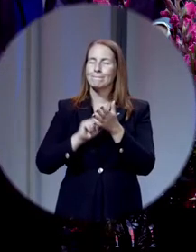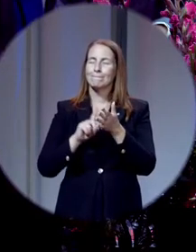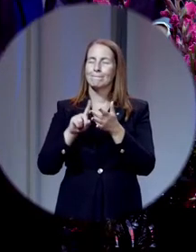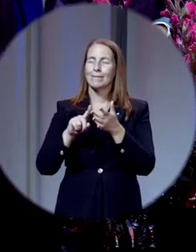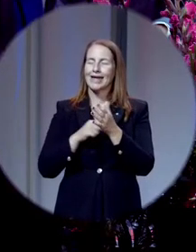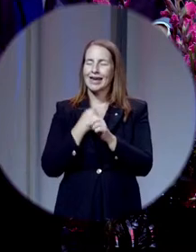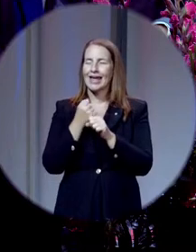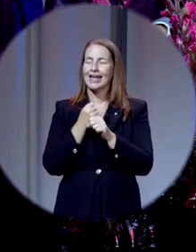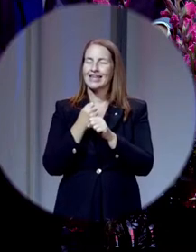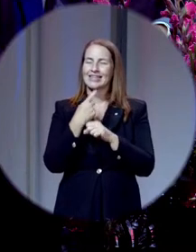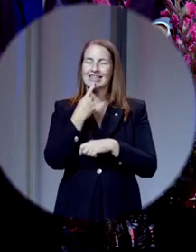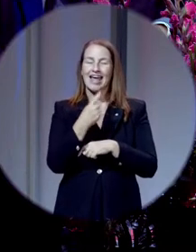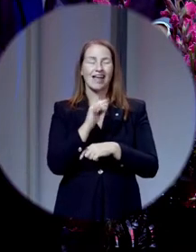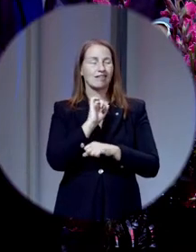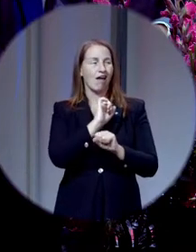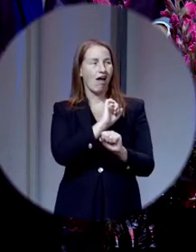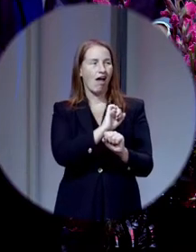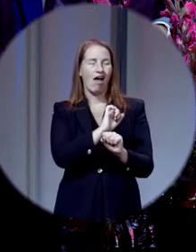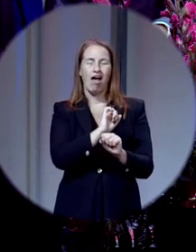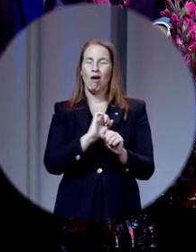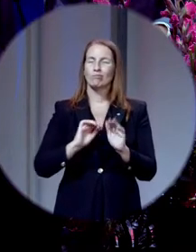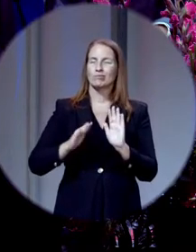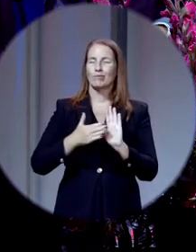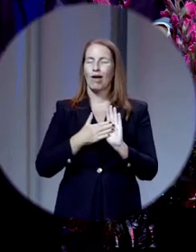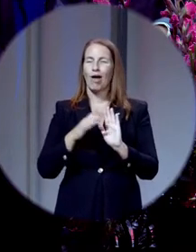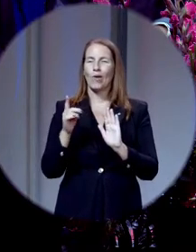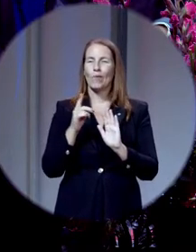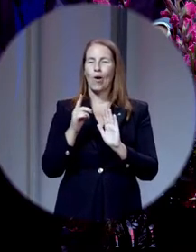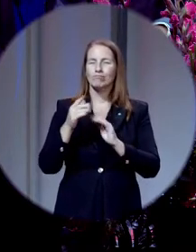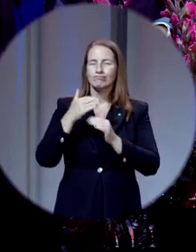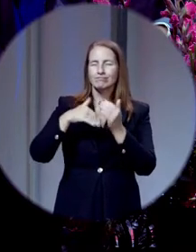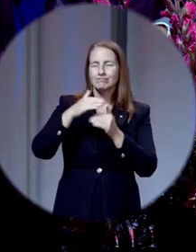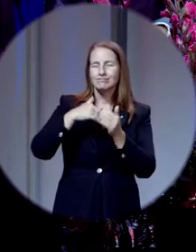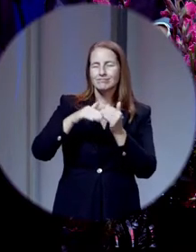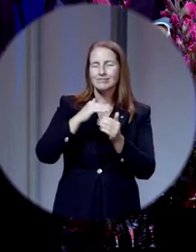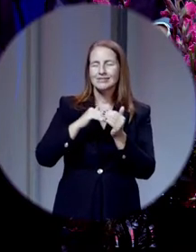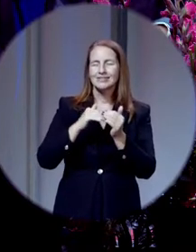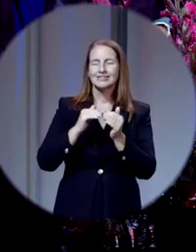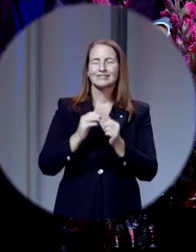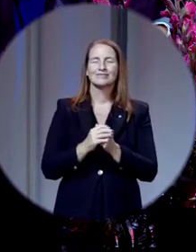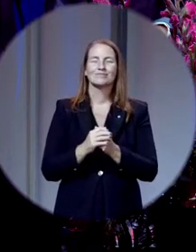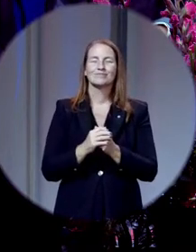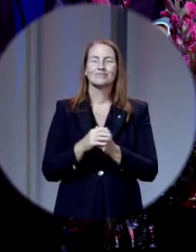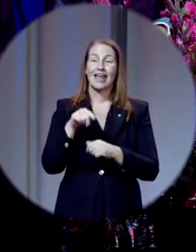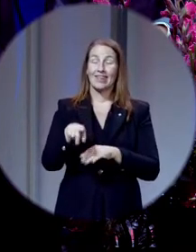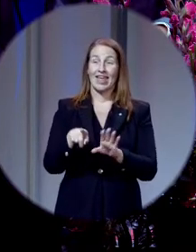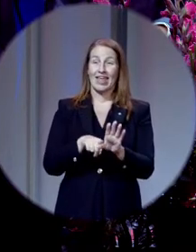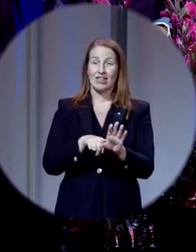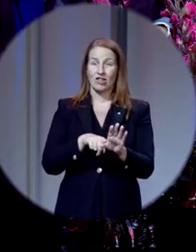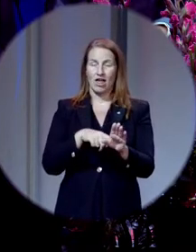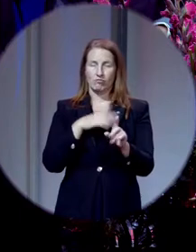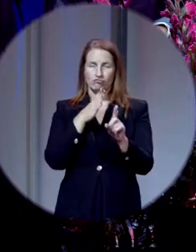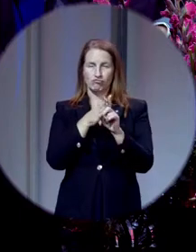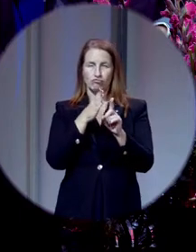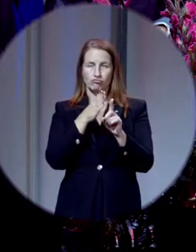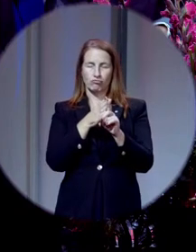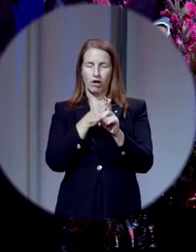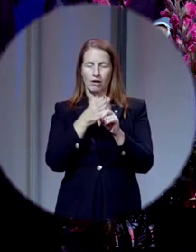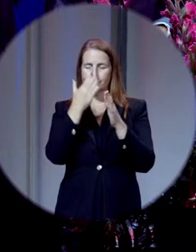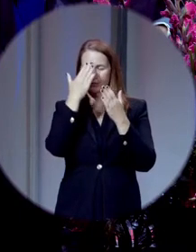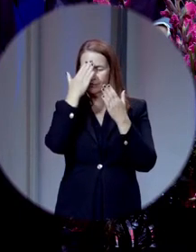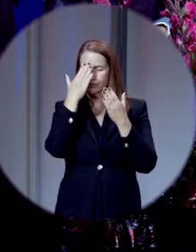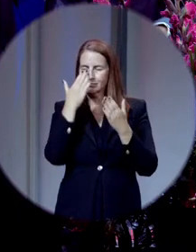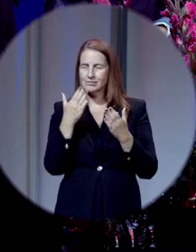mix. In a busy career, Helen has recognized and appreciated the creative value of